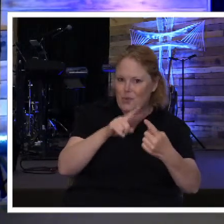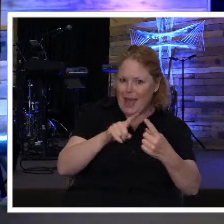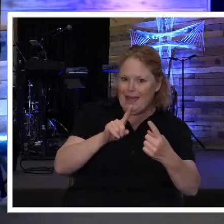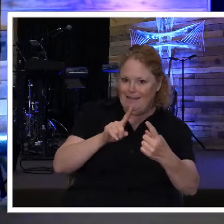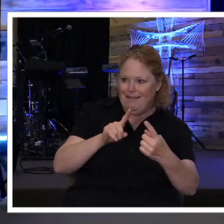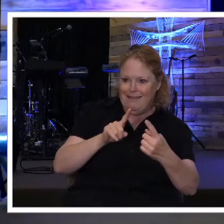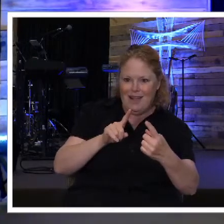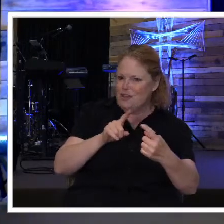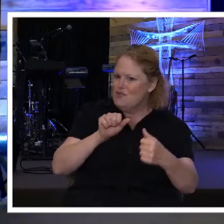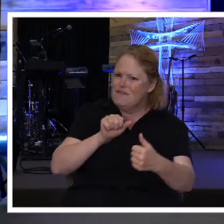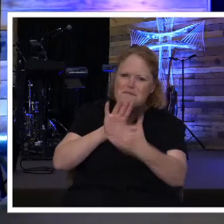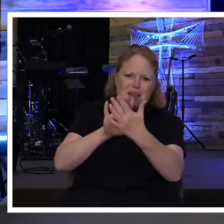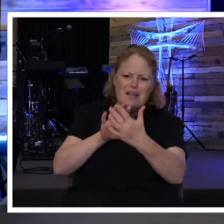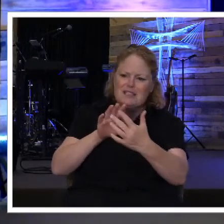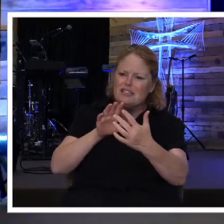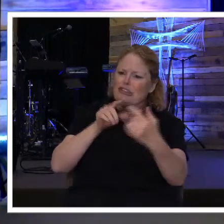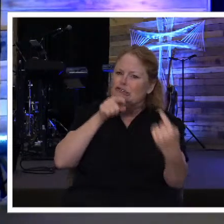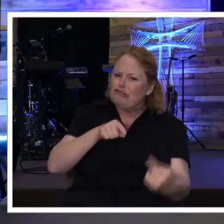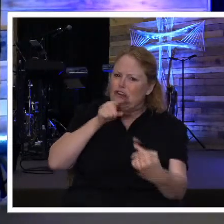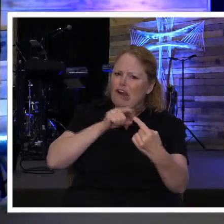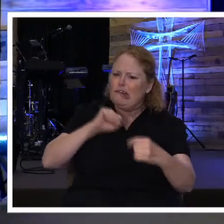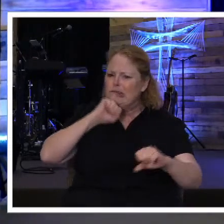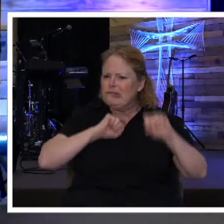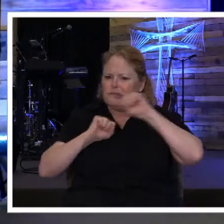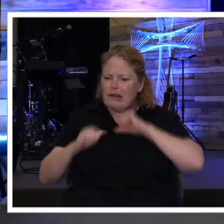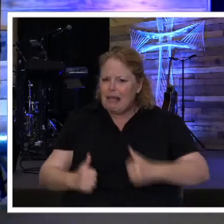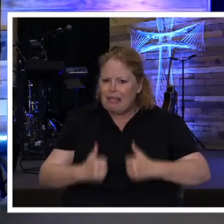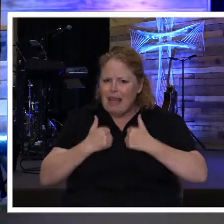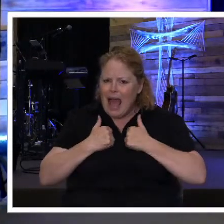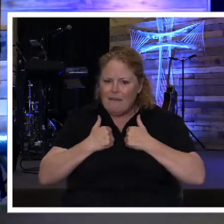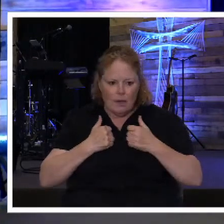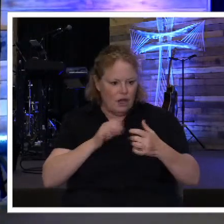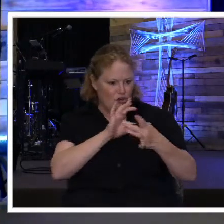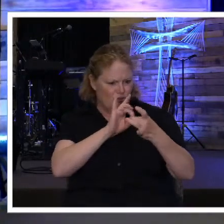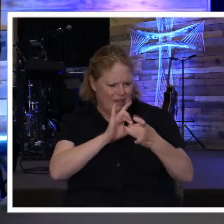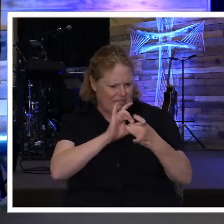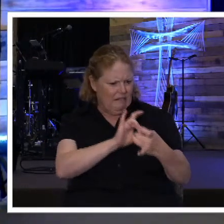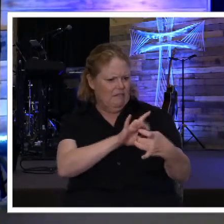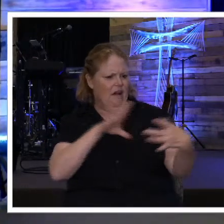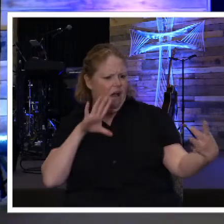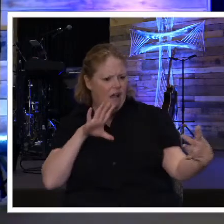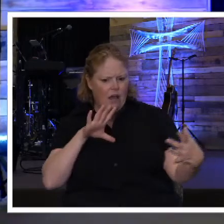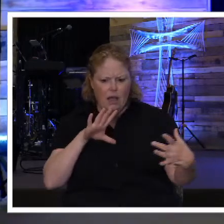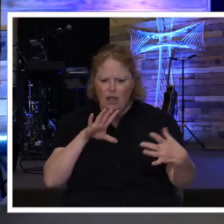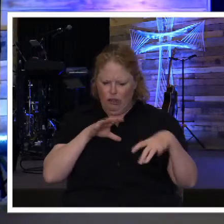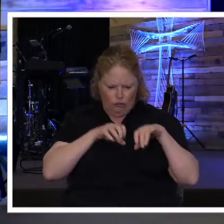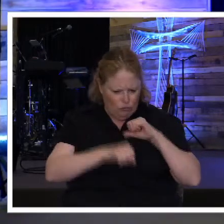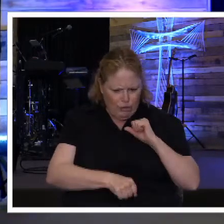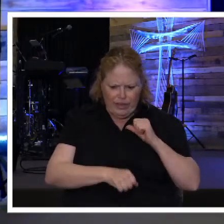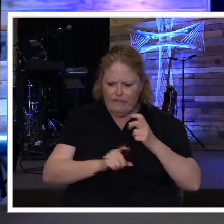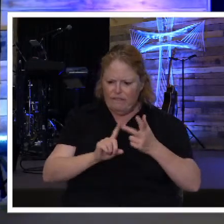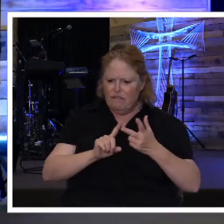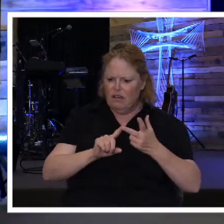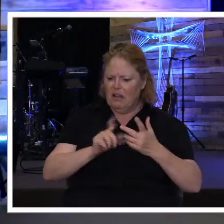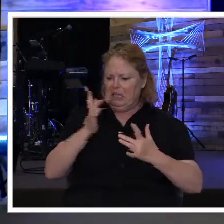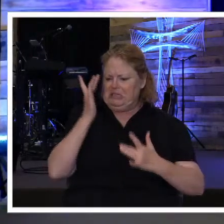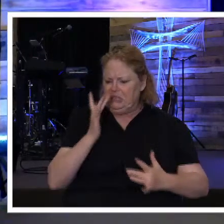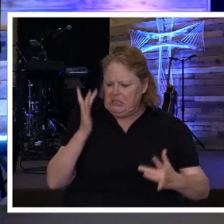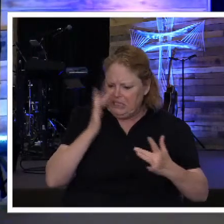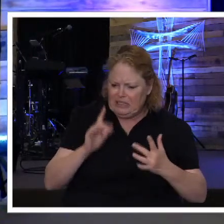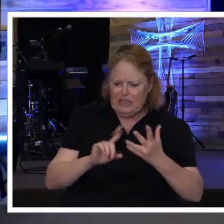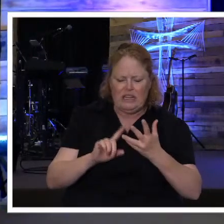when you face the hardships of life, in relational betrayal, or in grief, or in dire illness,